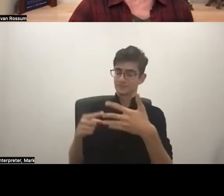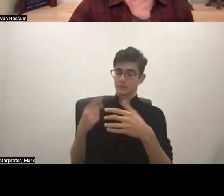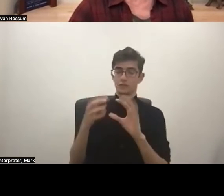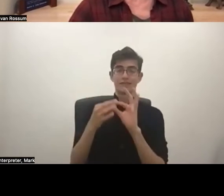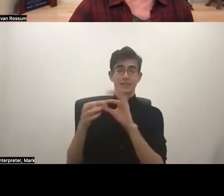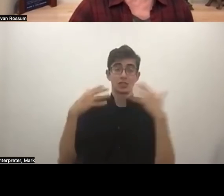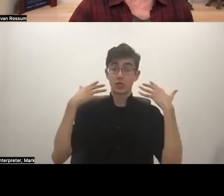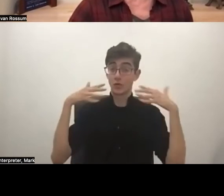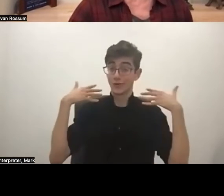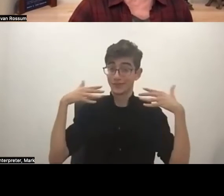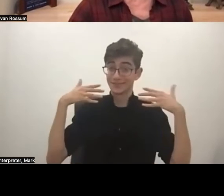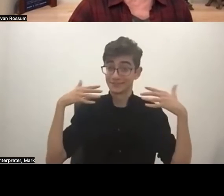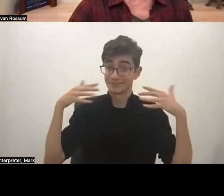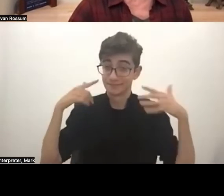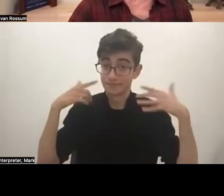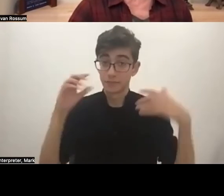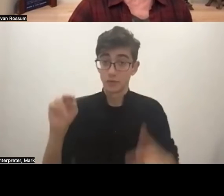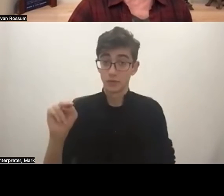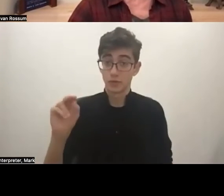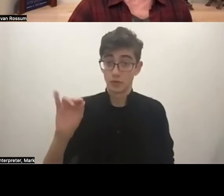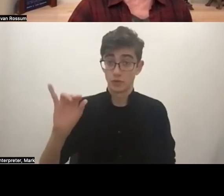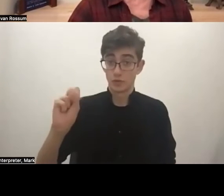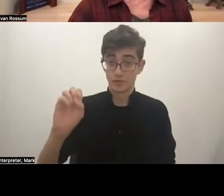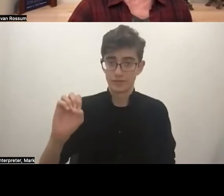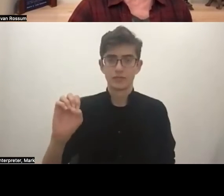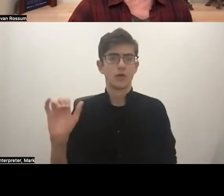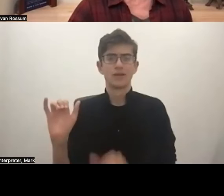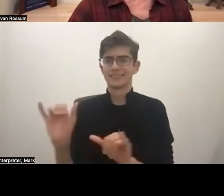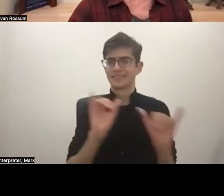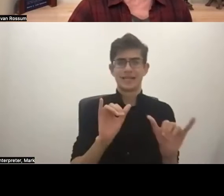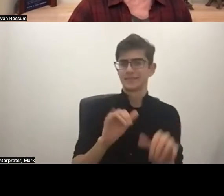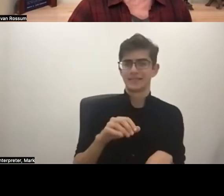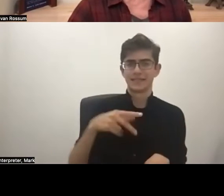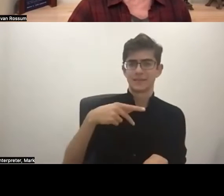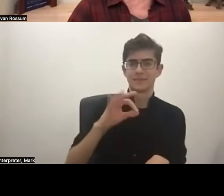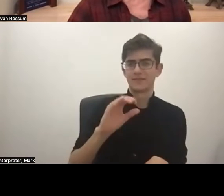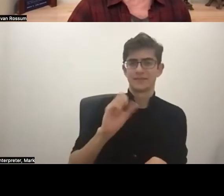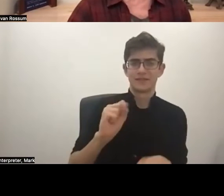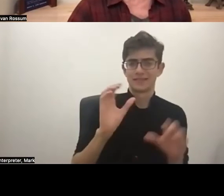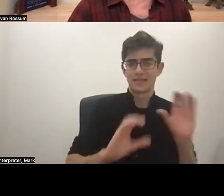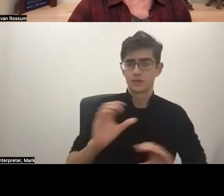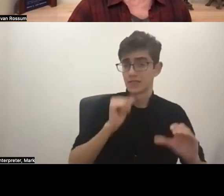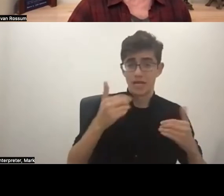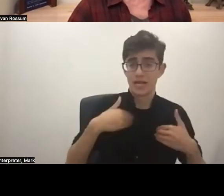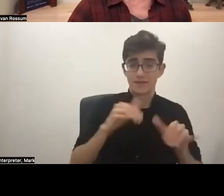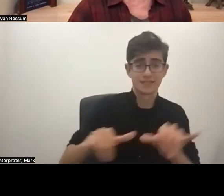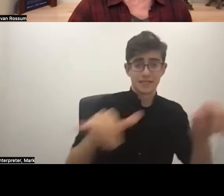like the PFAS chemicals for which there are no standards, is exactly the kind of thing